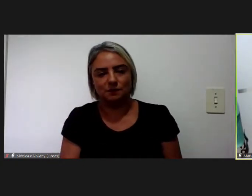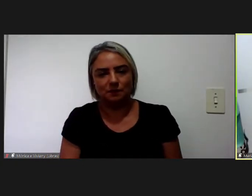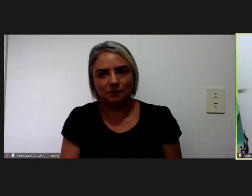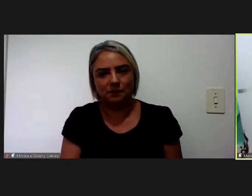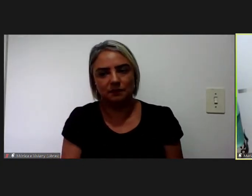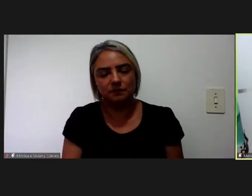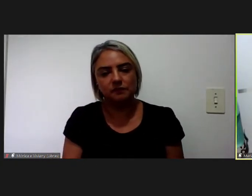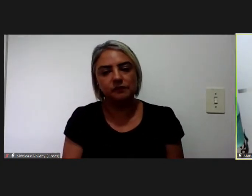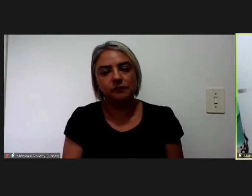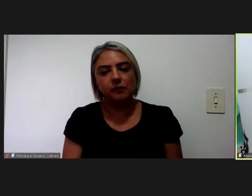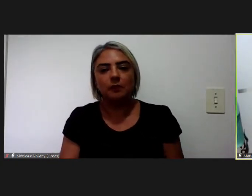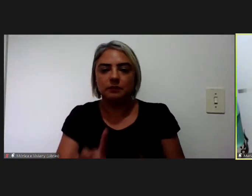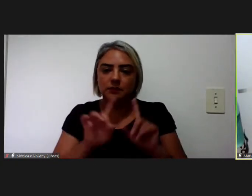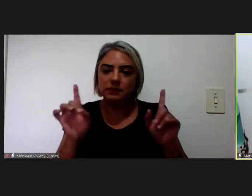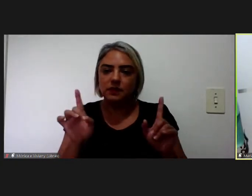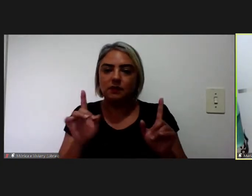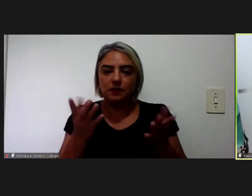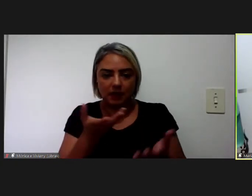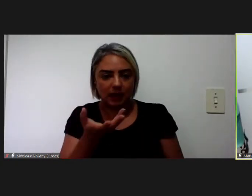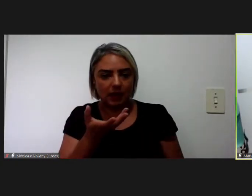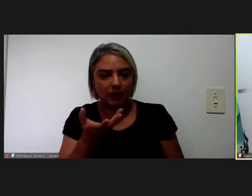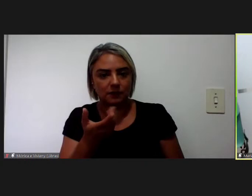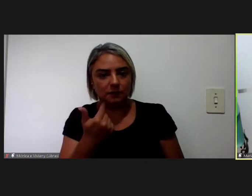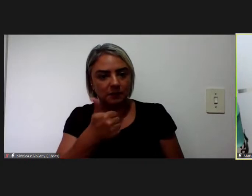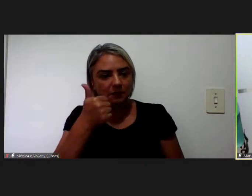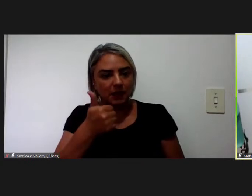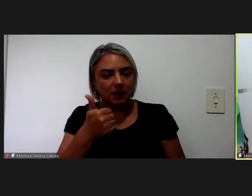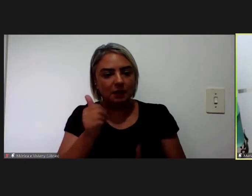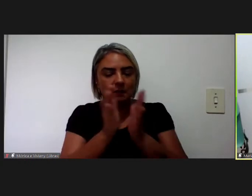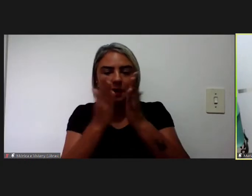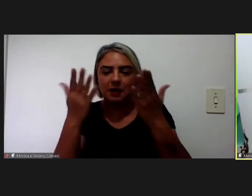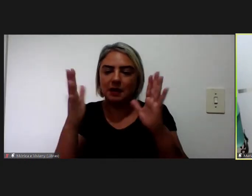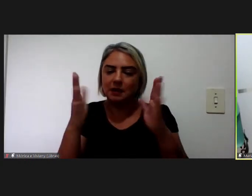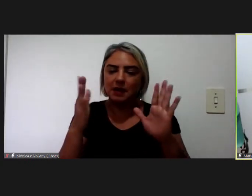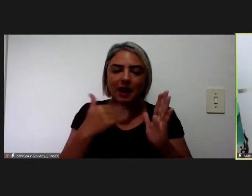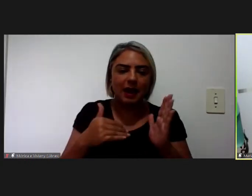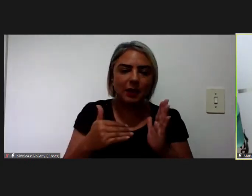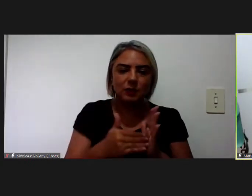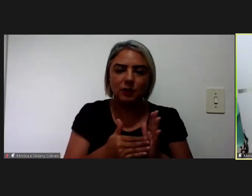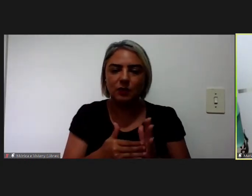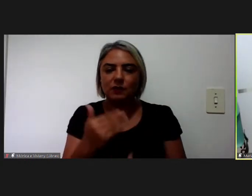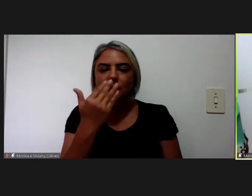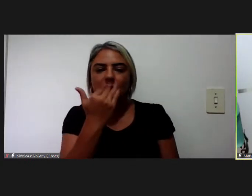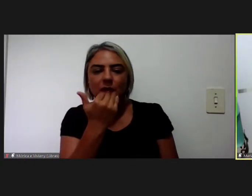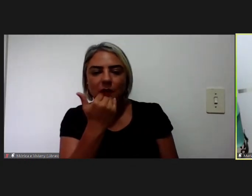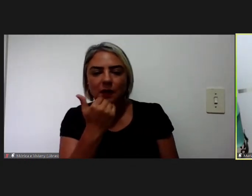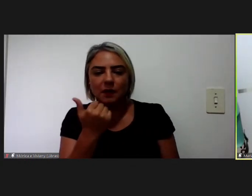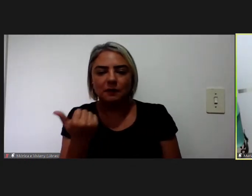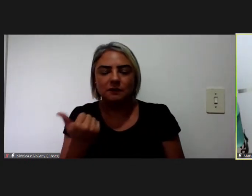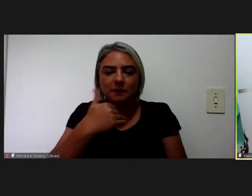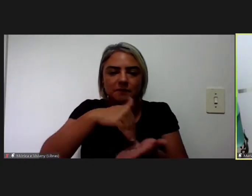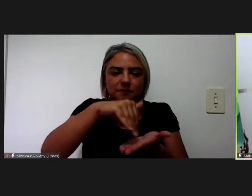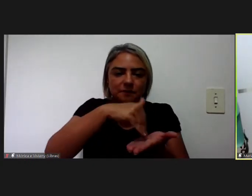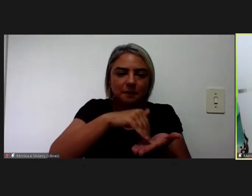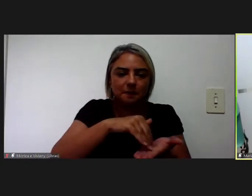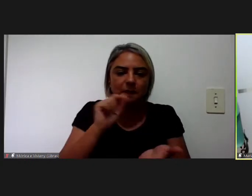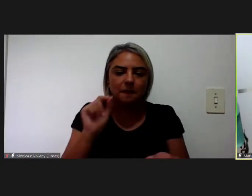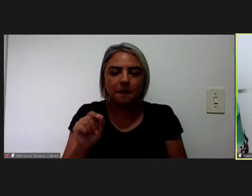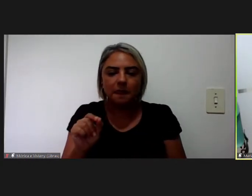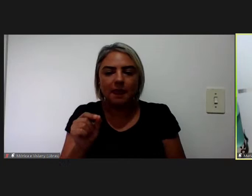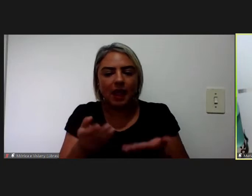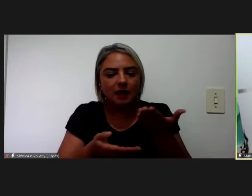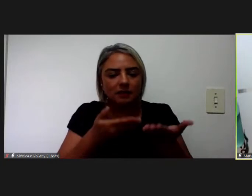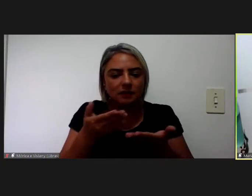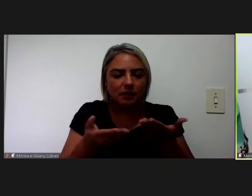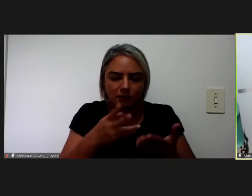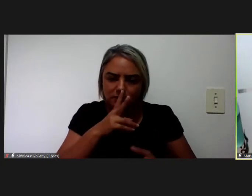over it, but we're going to get over it. I would like to greet everybody